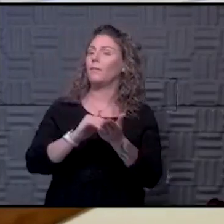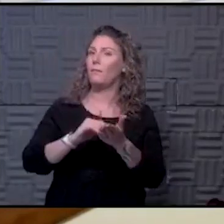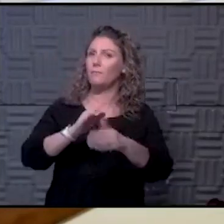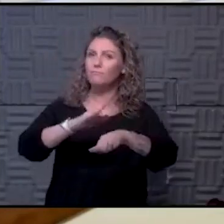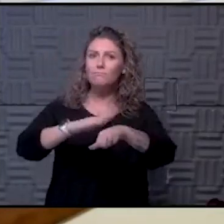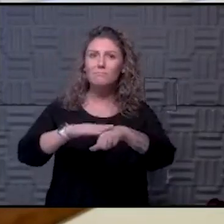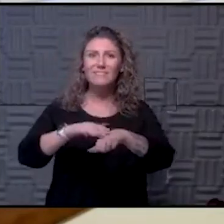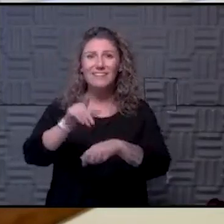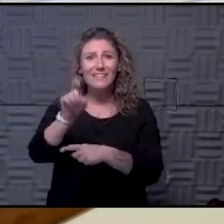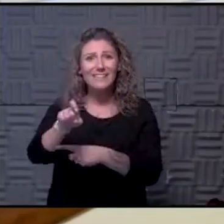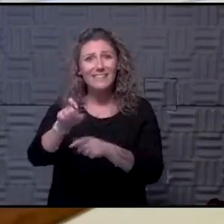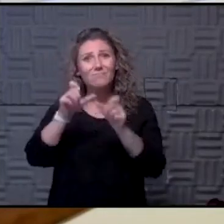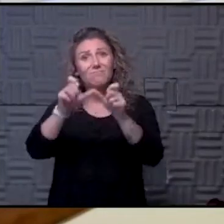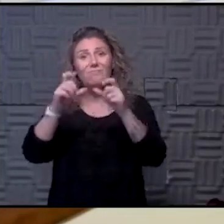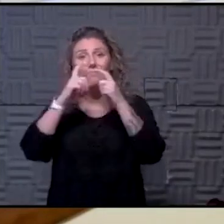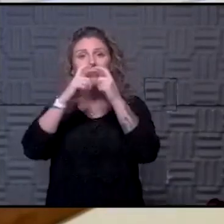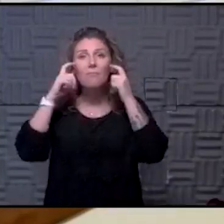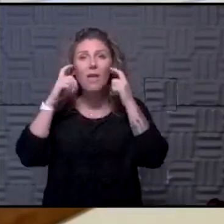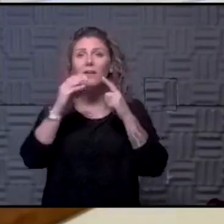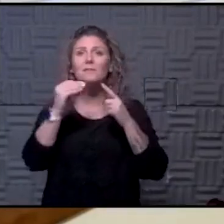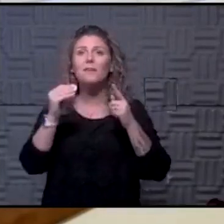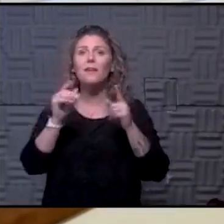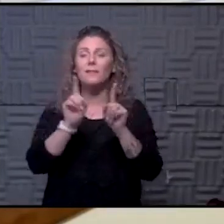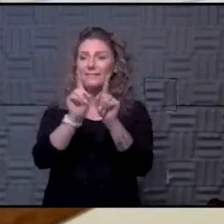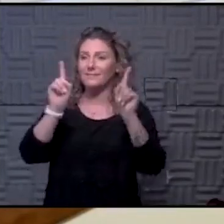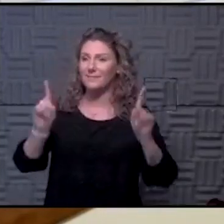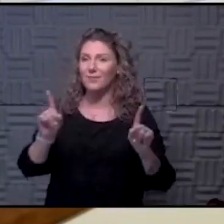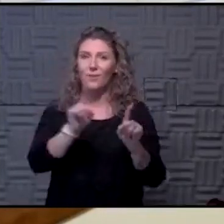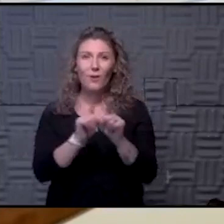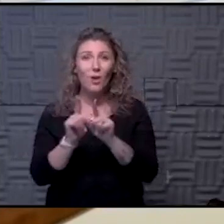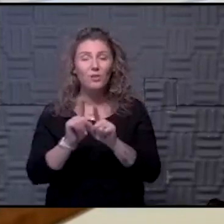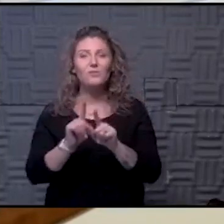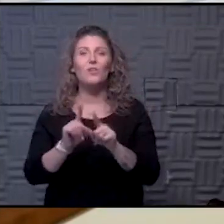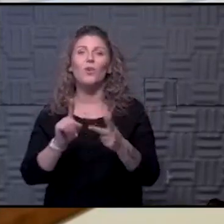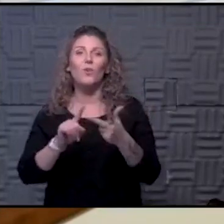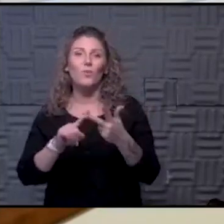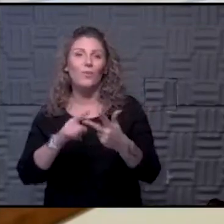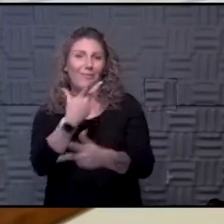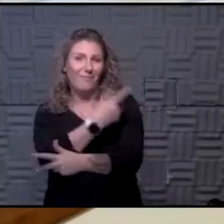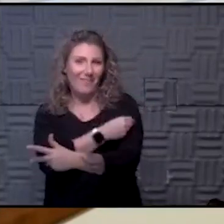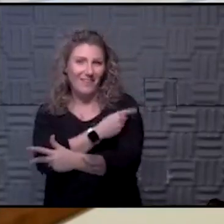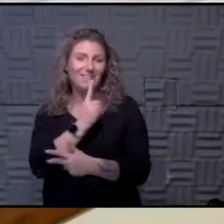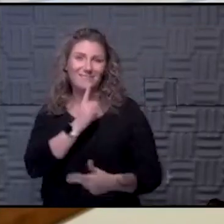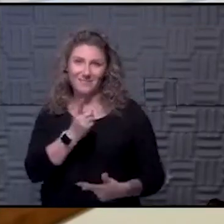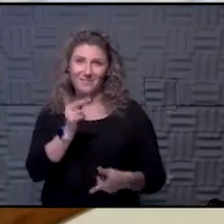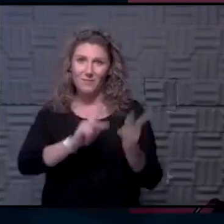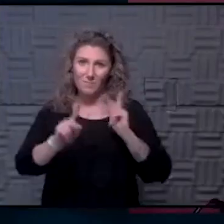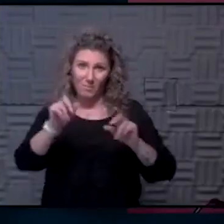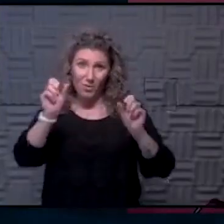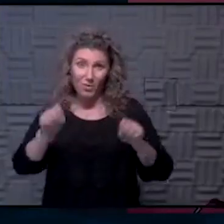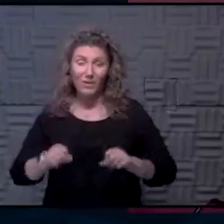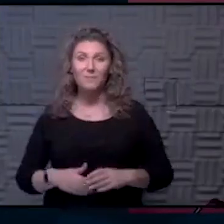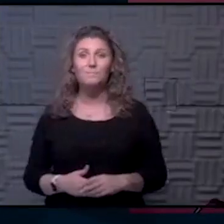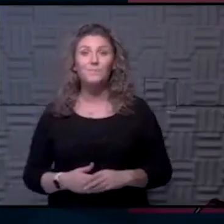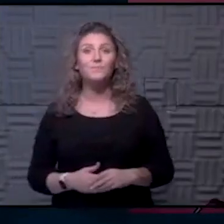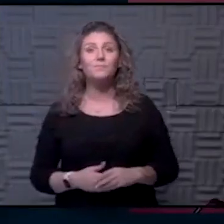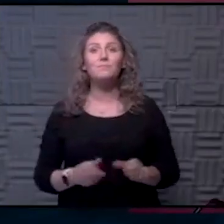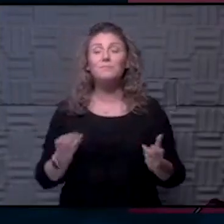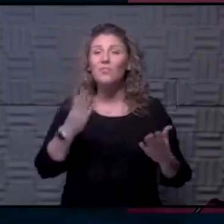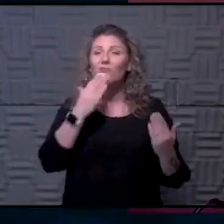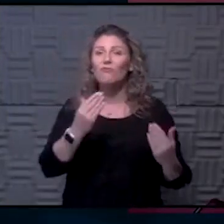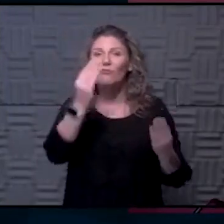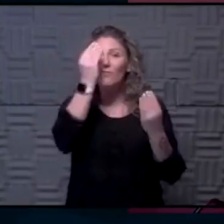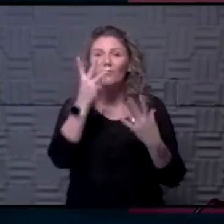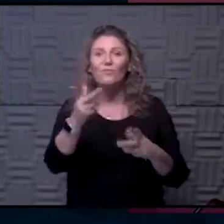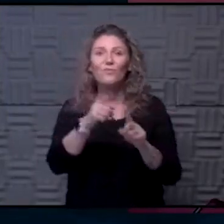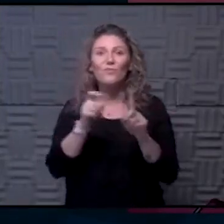to continue our mask wearing and the distancing, along with getting the vaccine for those that can. All right, a lot of good information from